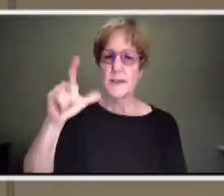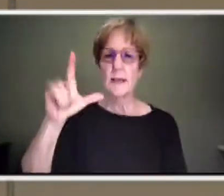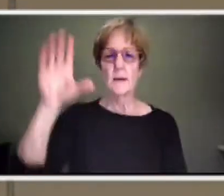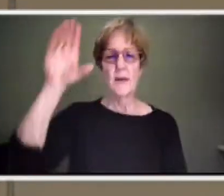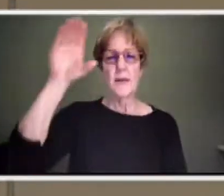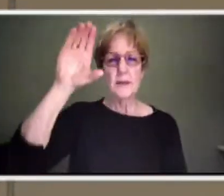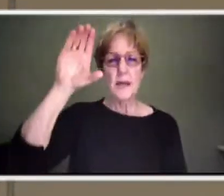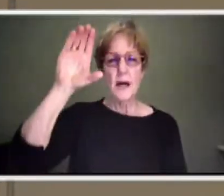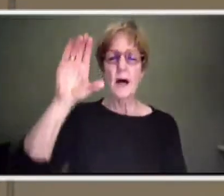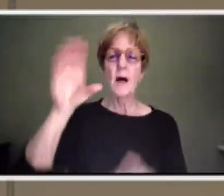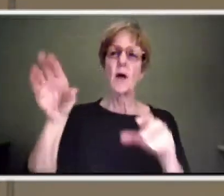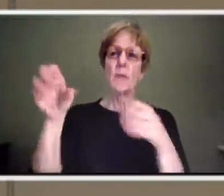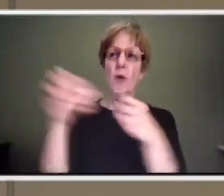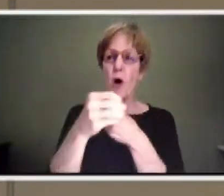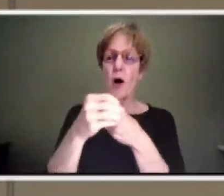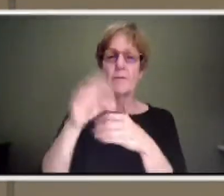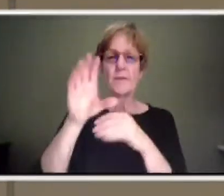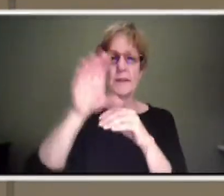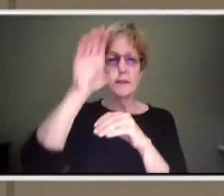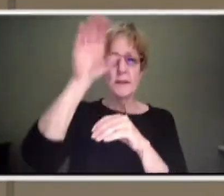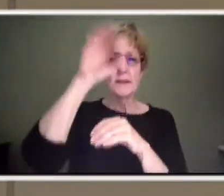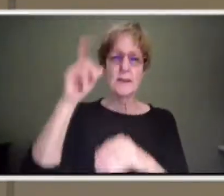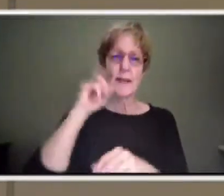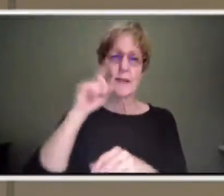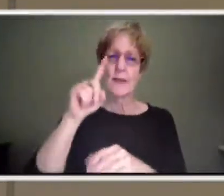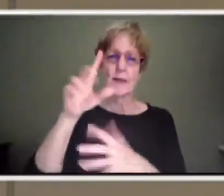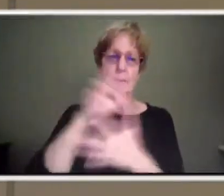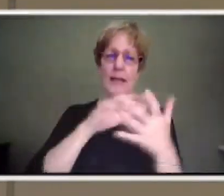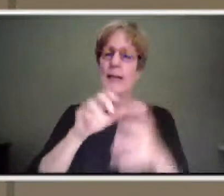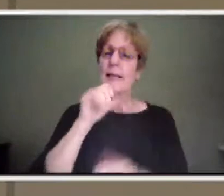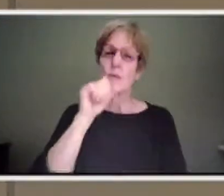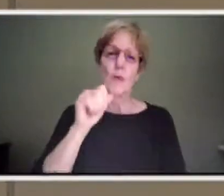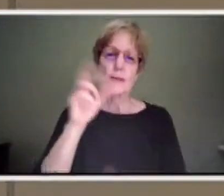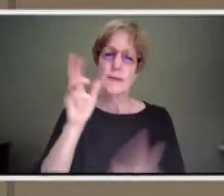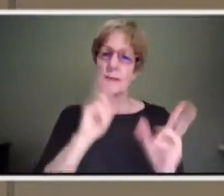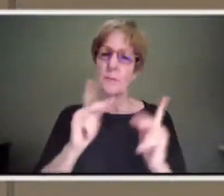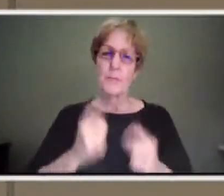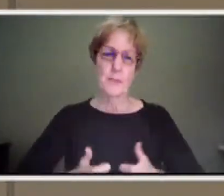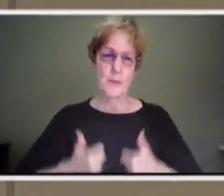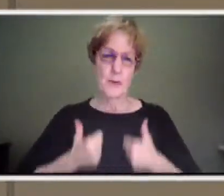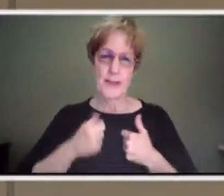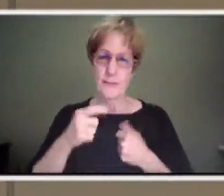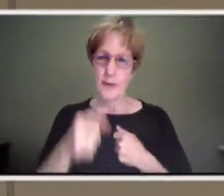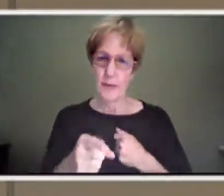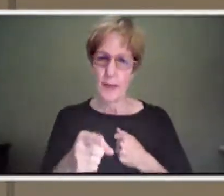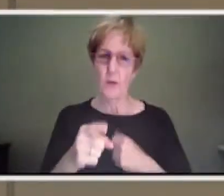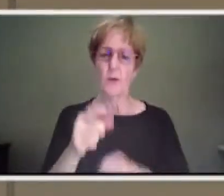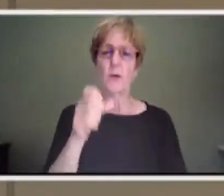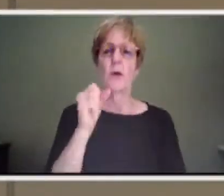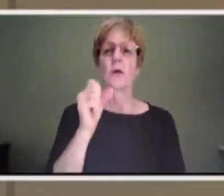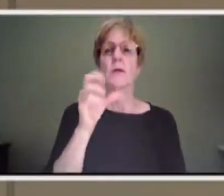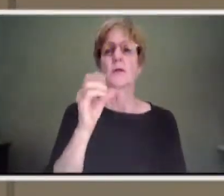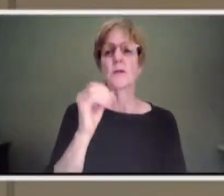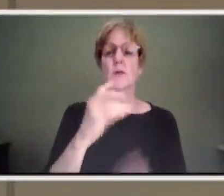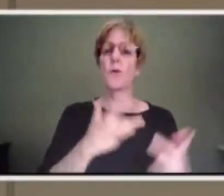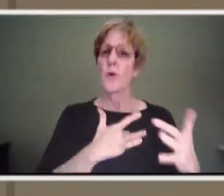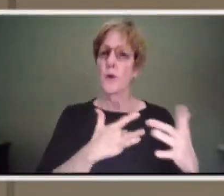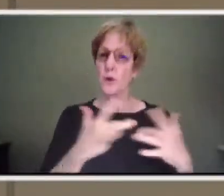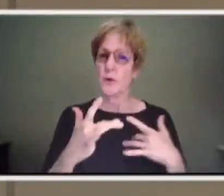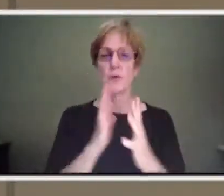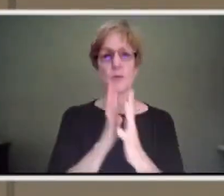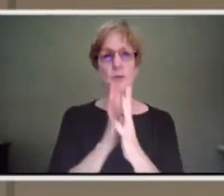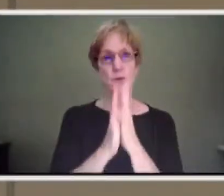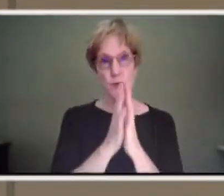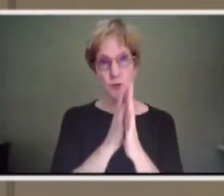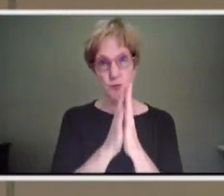office tower that was part of it. This was not residential, right? And so the concerns were, again, these traffic